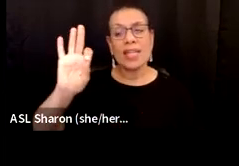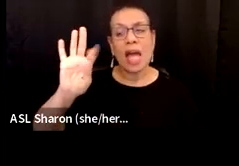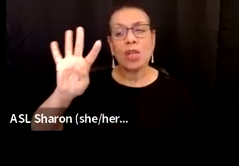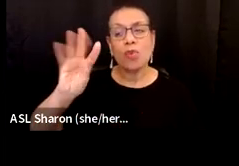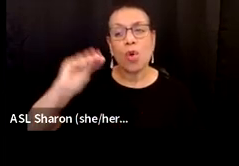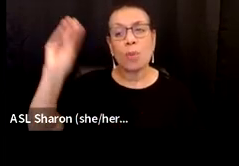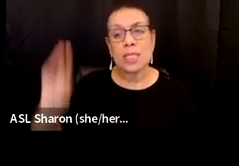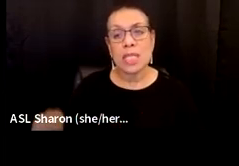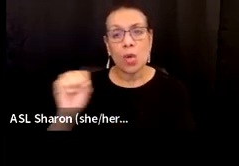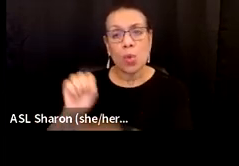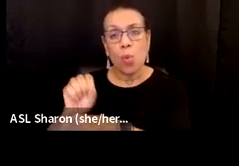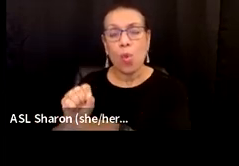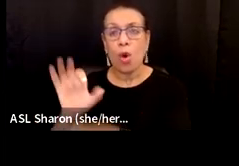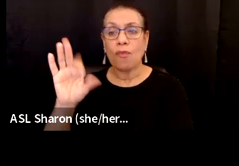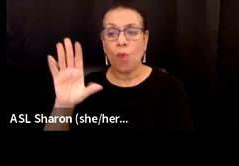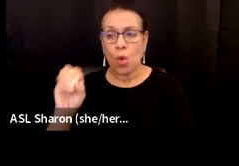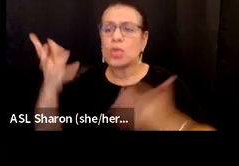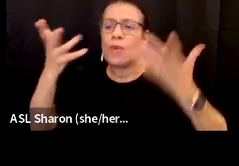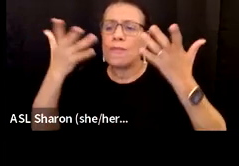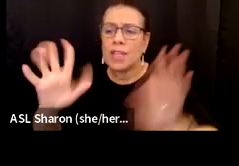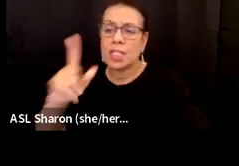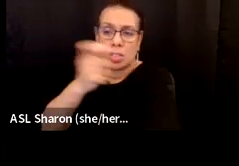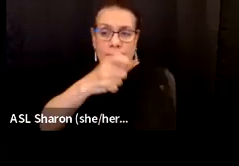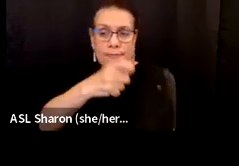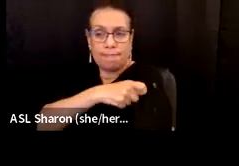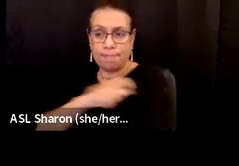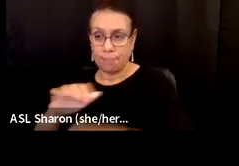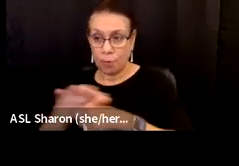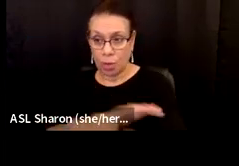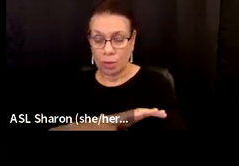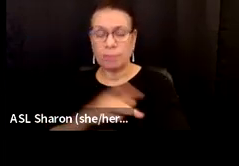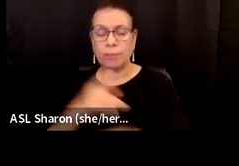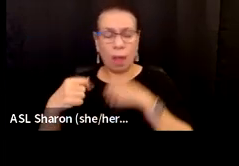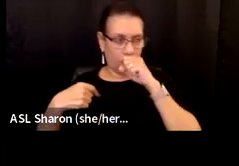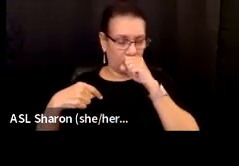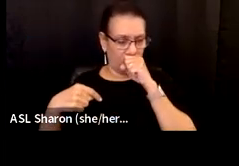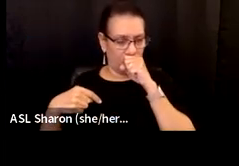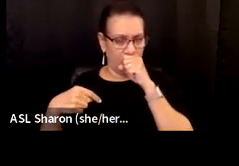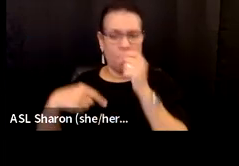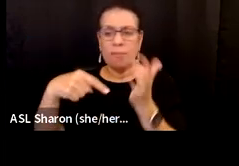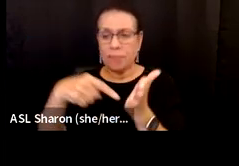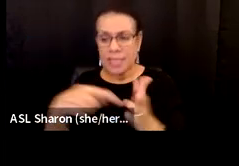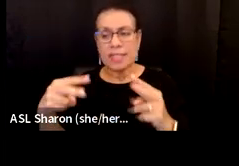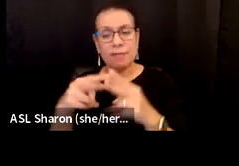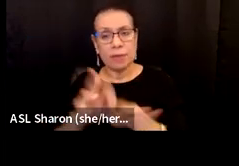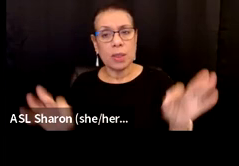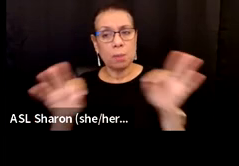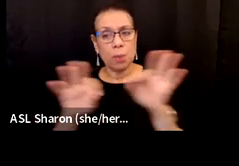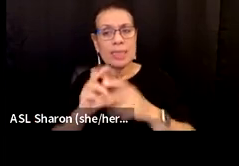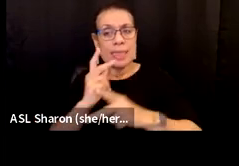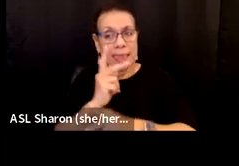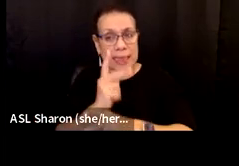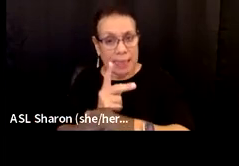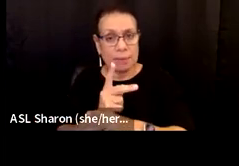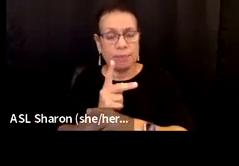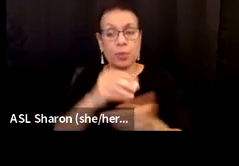workforce who have received their vaccine we know that this is an important step to ensuring the health and safety